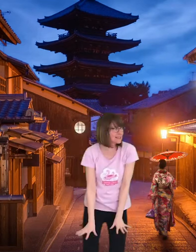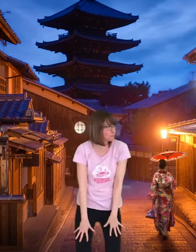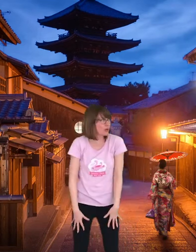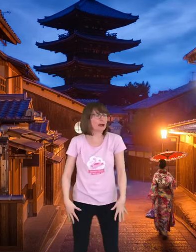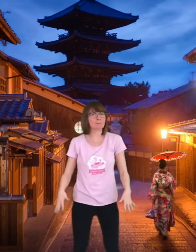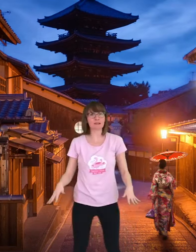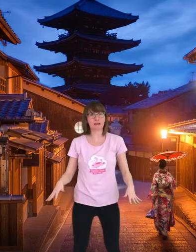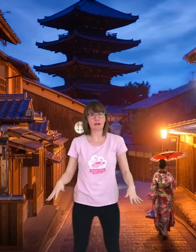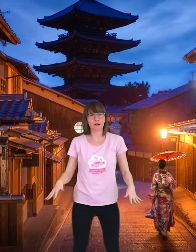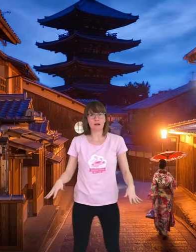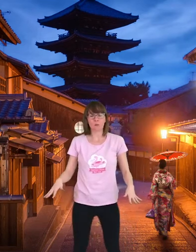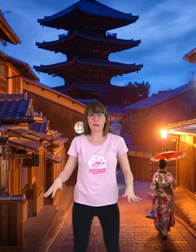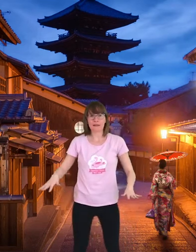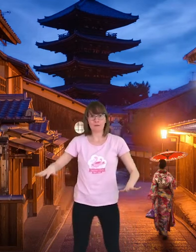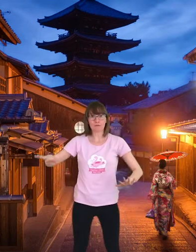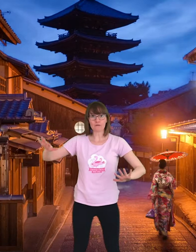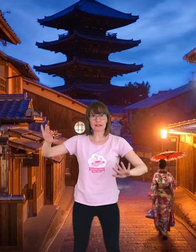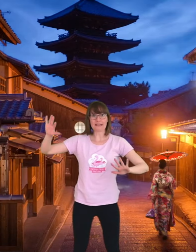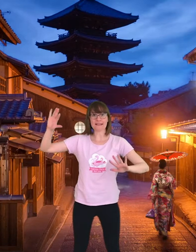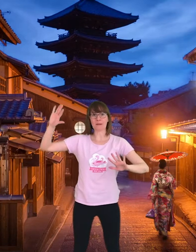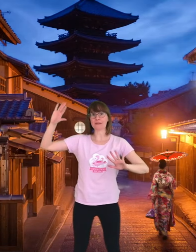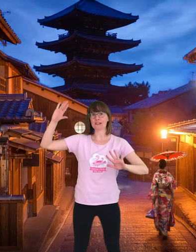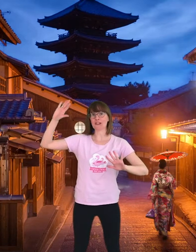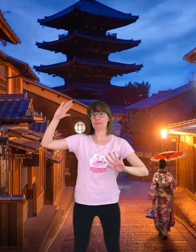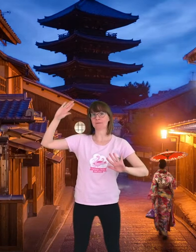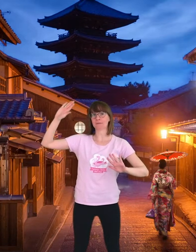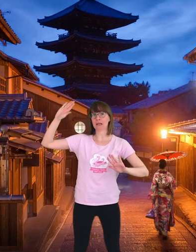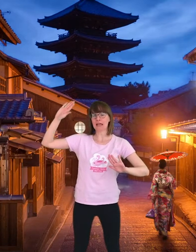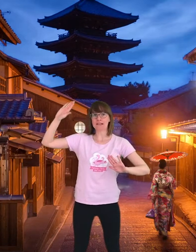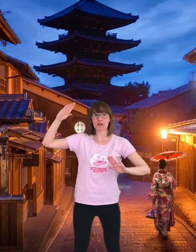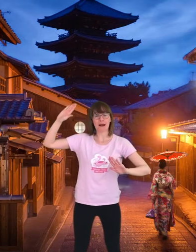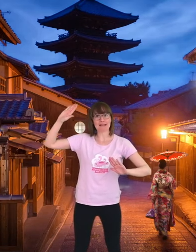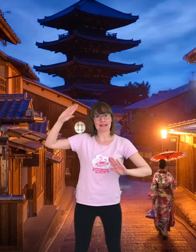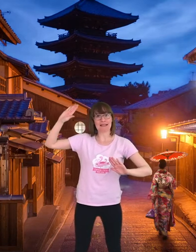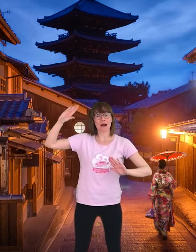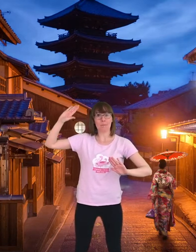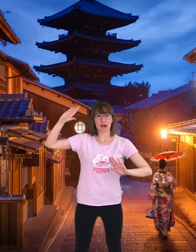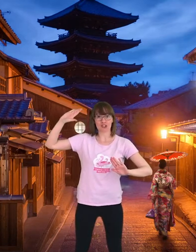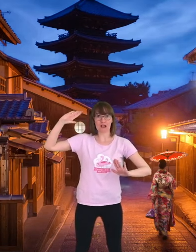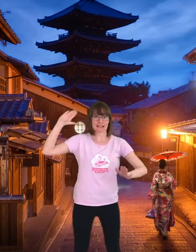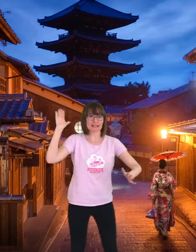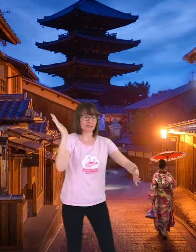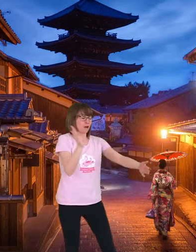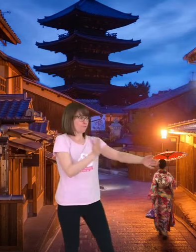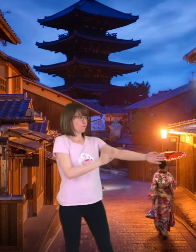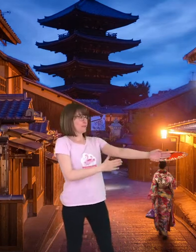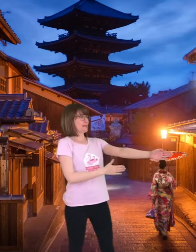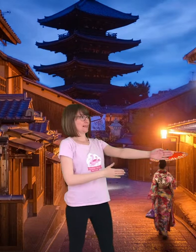And then sometimes we freeze in a position. So you might see a martial